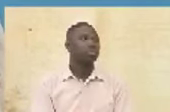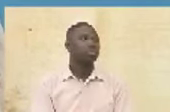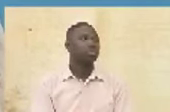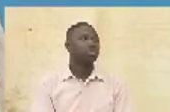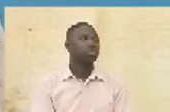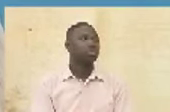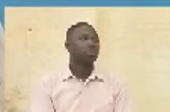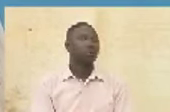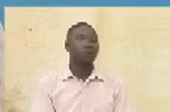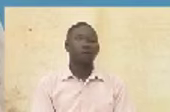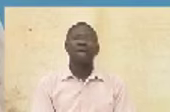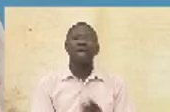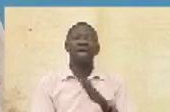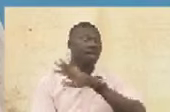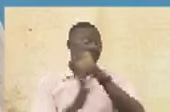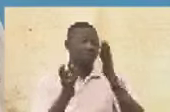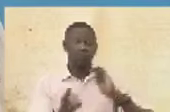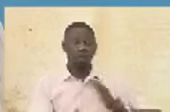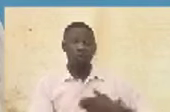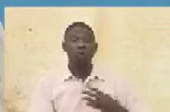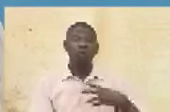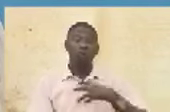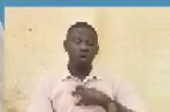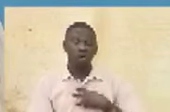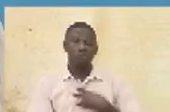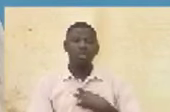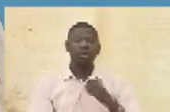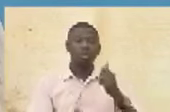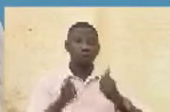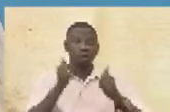salt, every woman who wants a bag of salt,